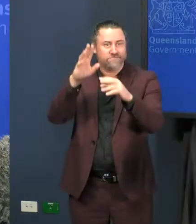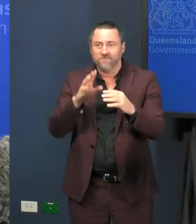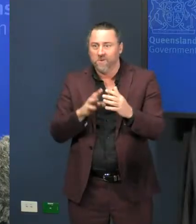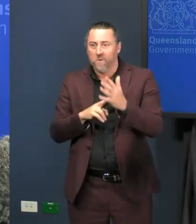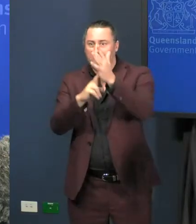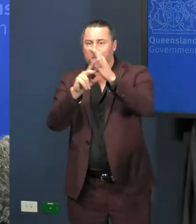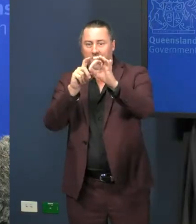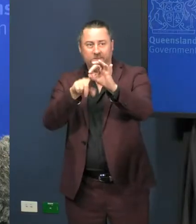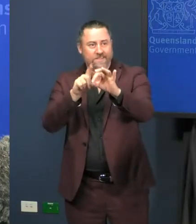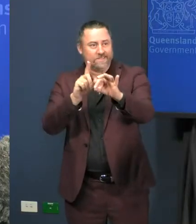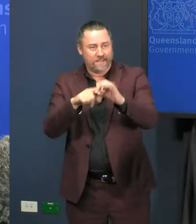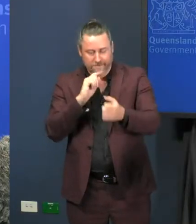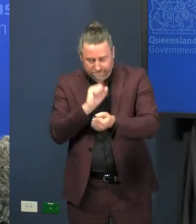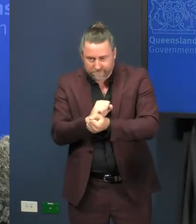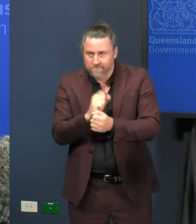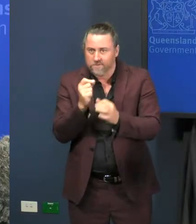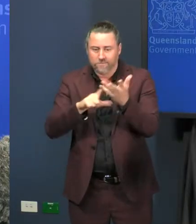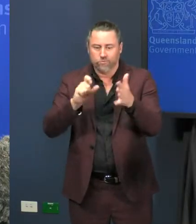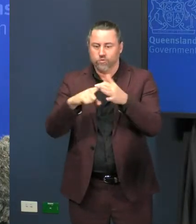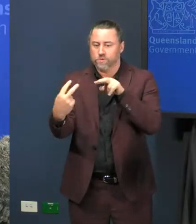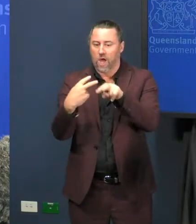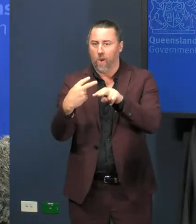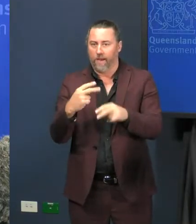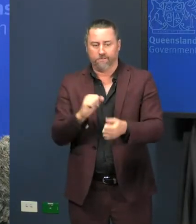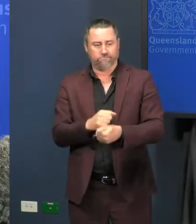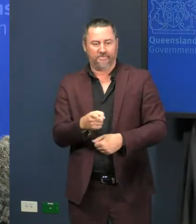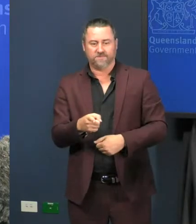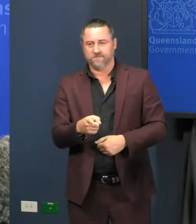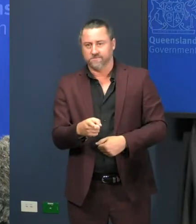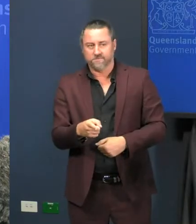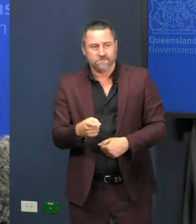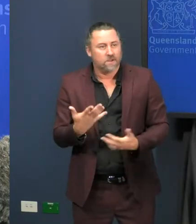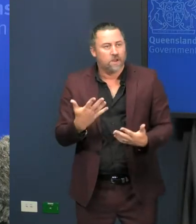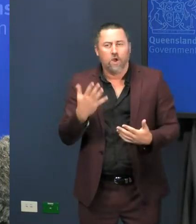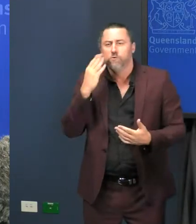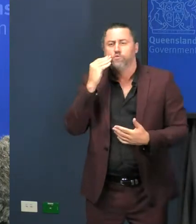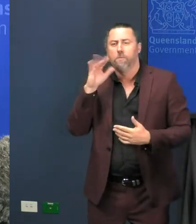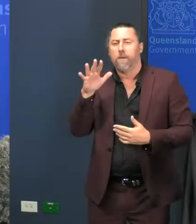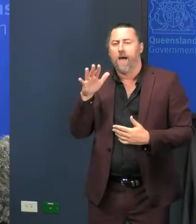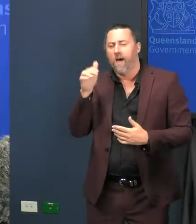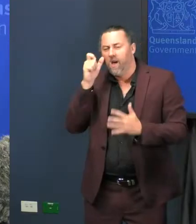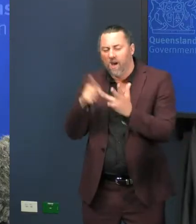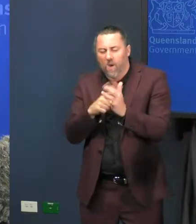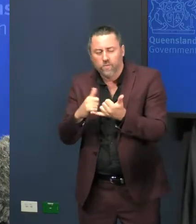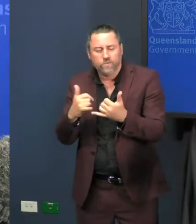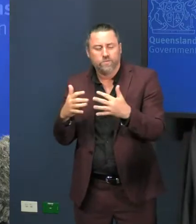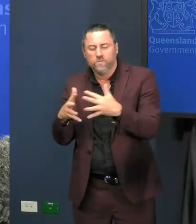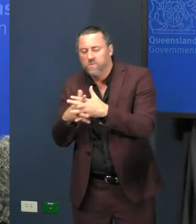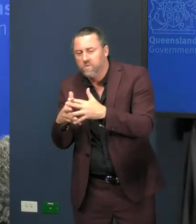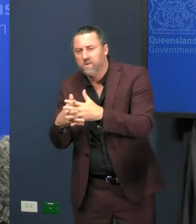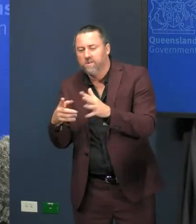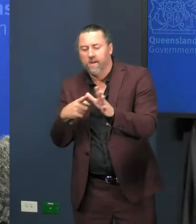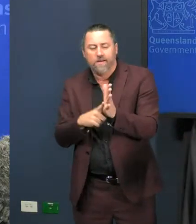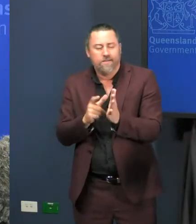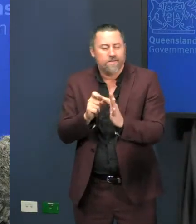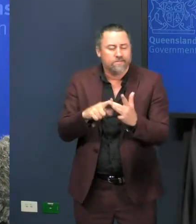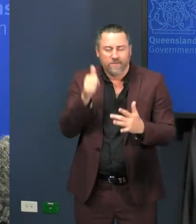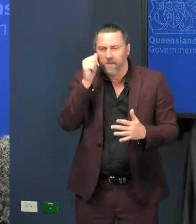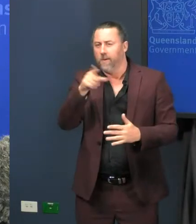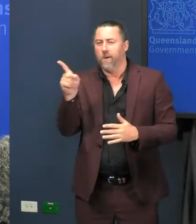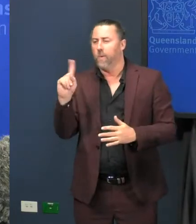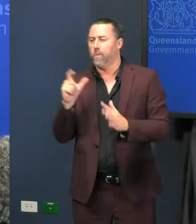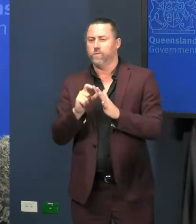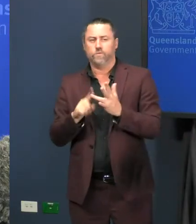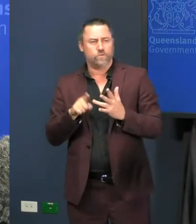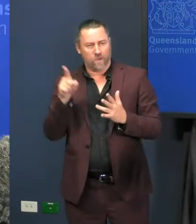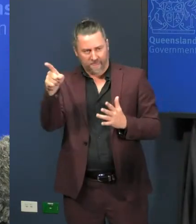coast. There's, the supermarkets will be engaged, as they always are, about some of